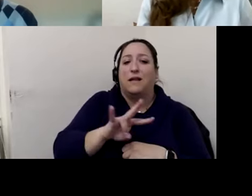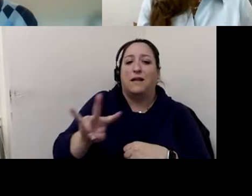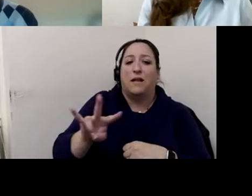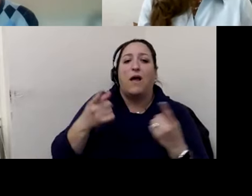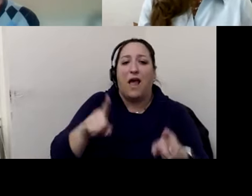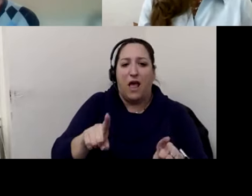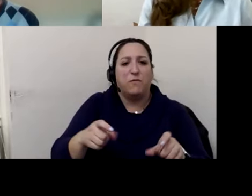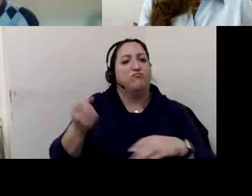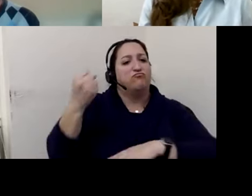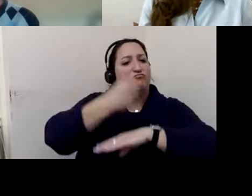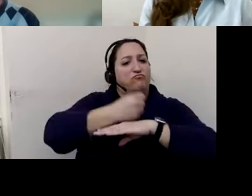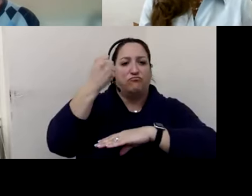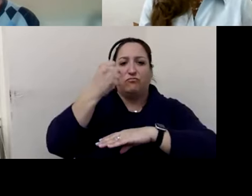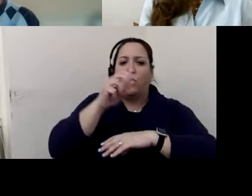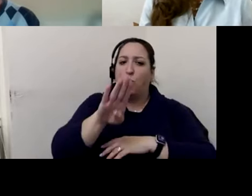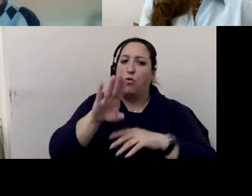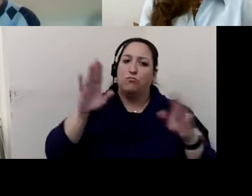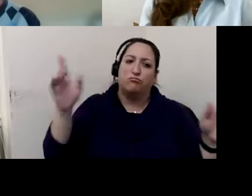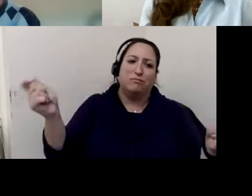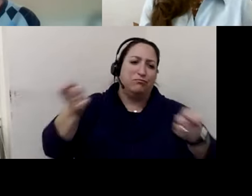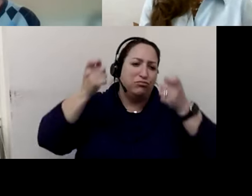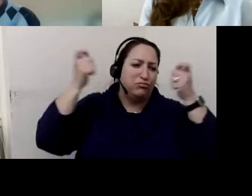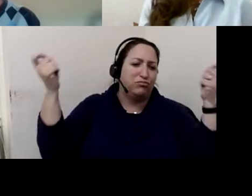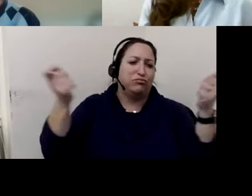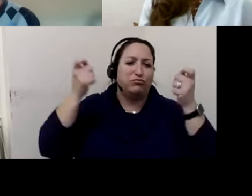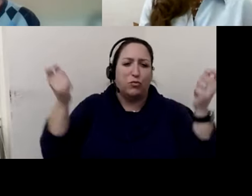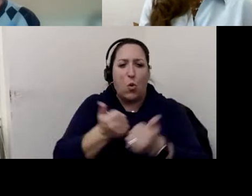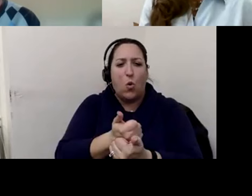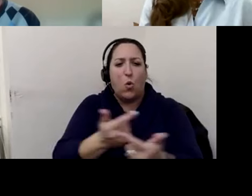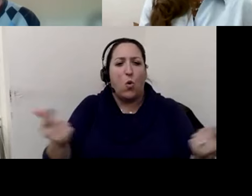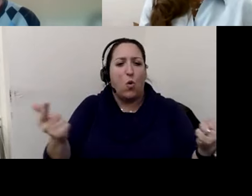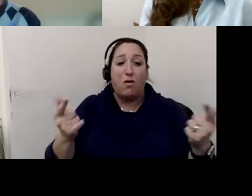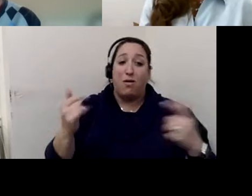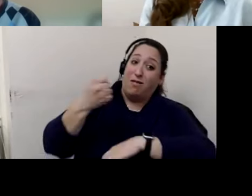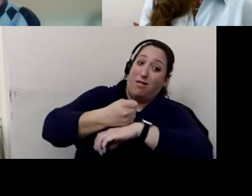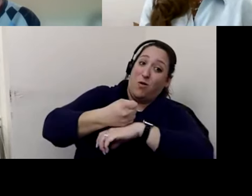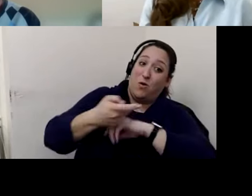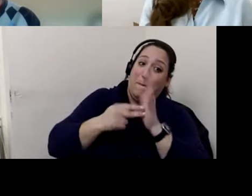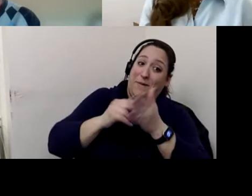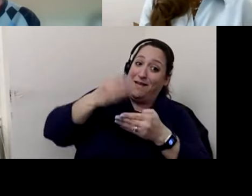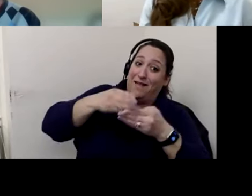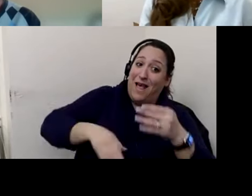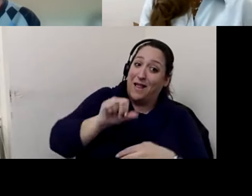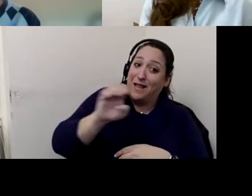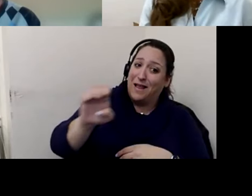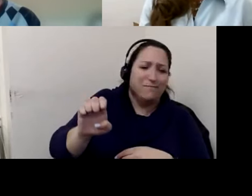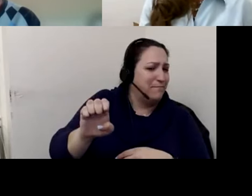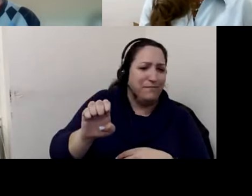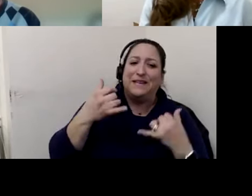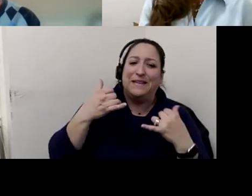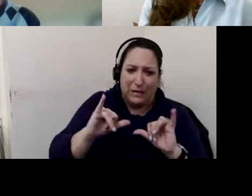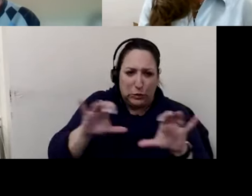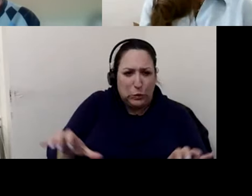was publicly celebrated. The closure, however, was by no means the end of the case, and much remained to be done, which